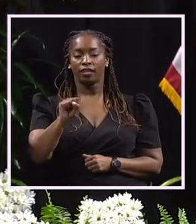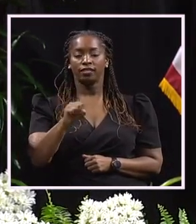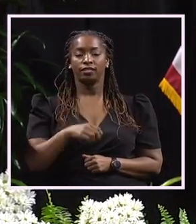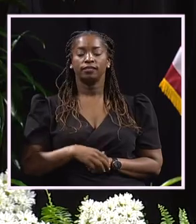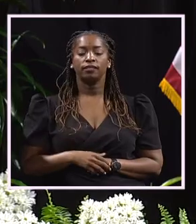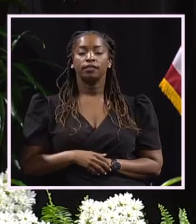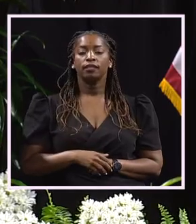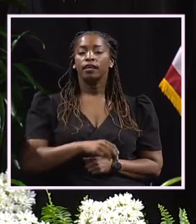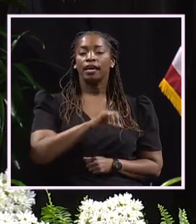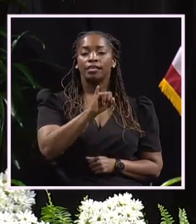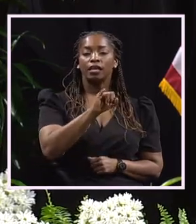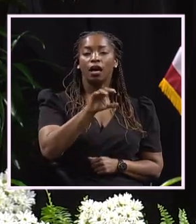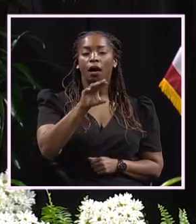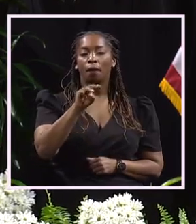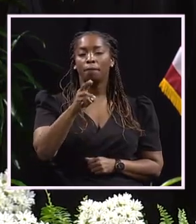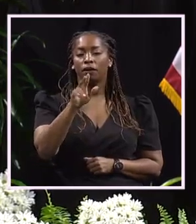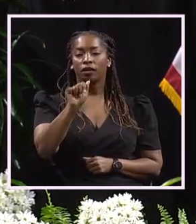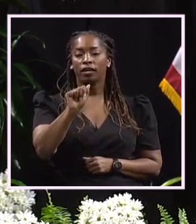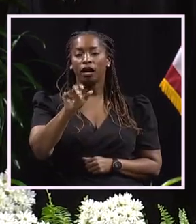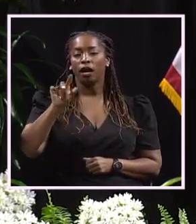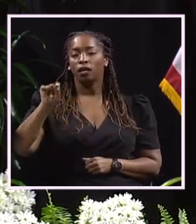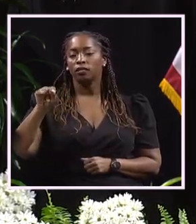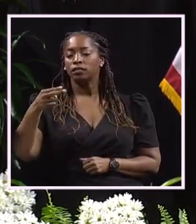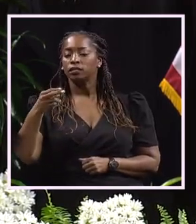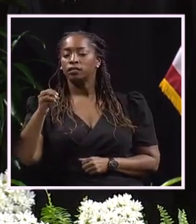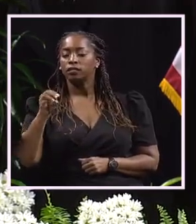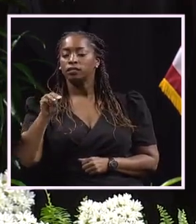Isabella Maria Thompson, magna cum laude.